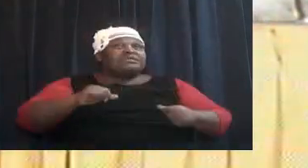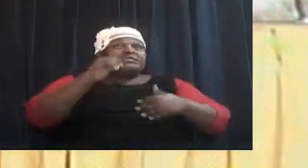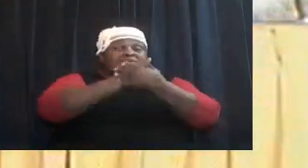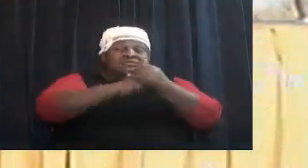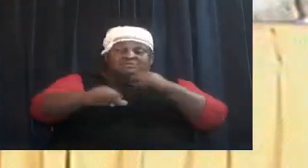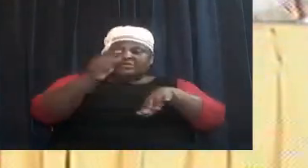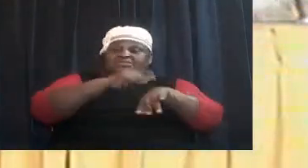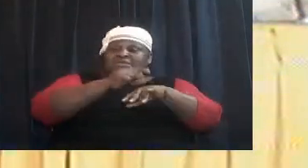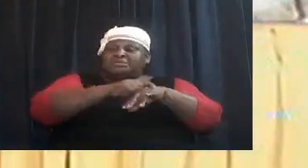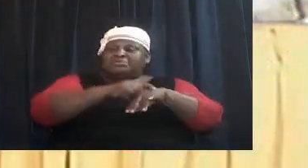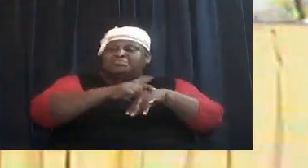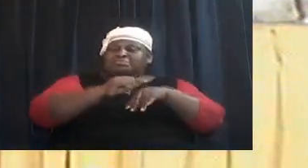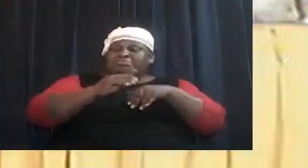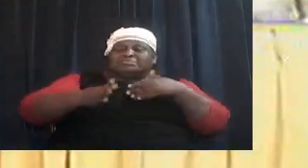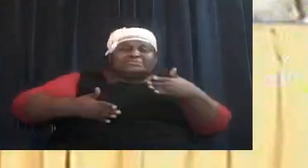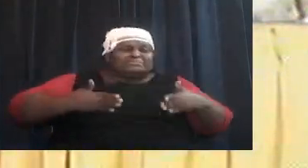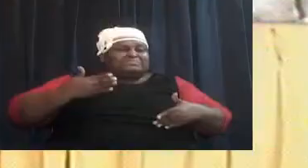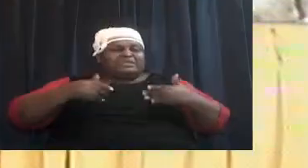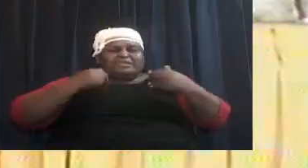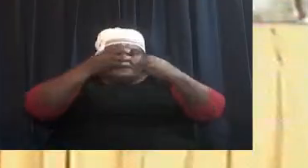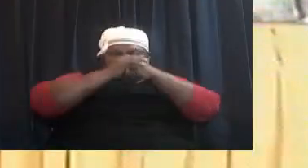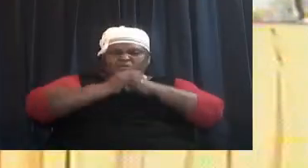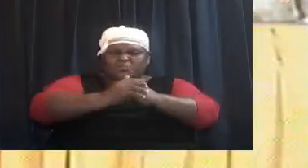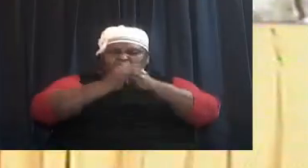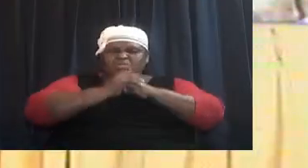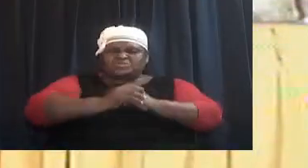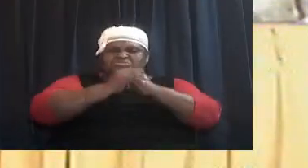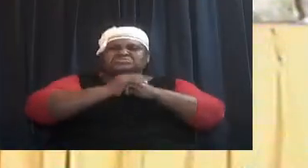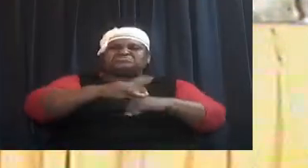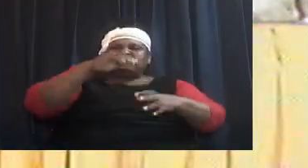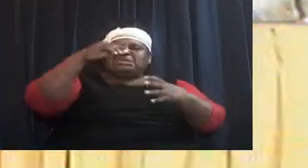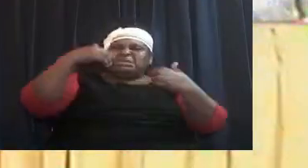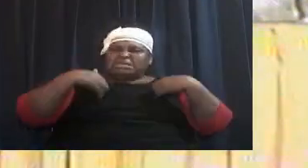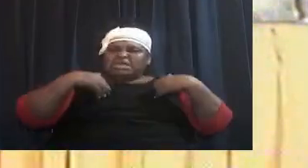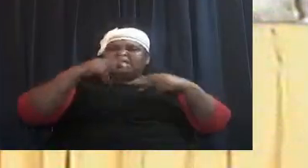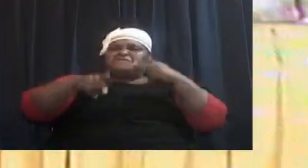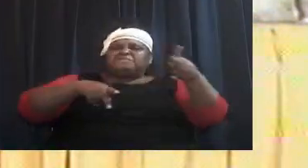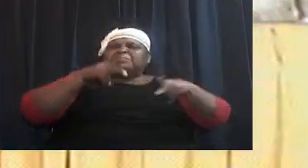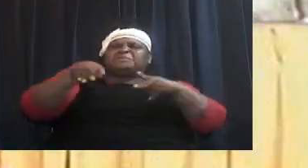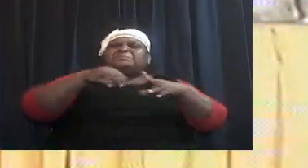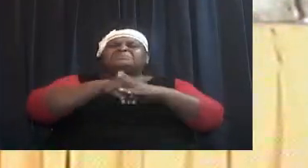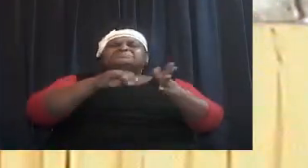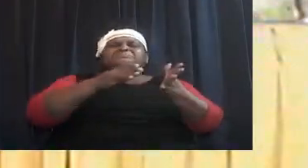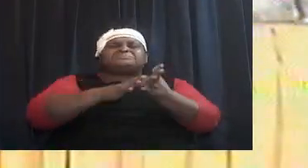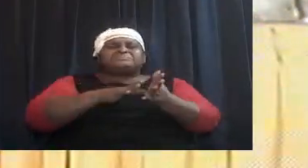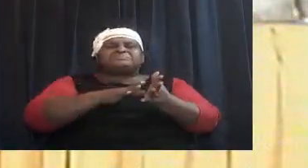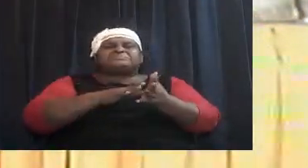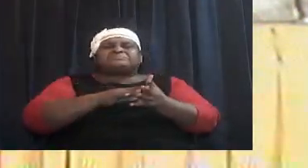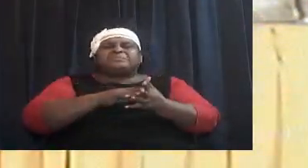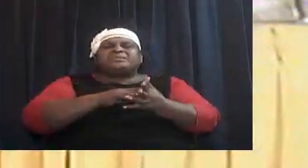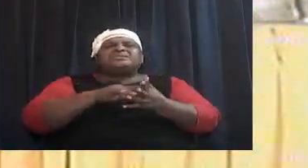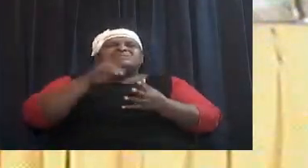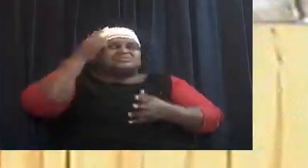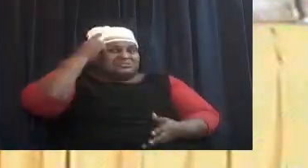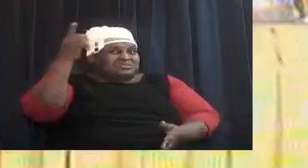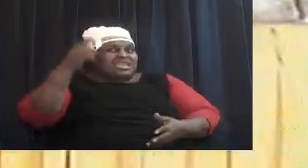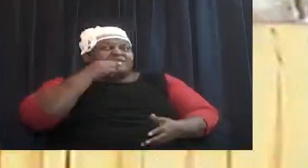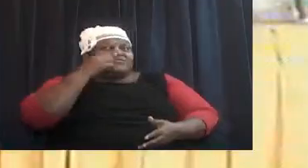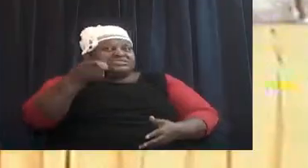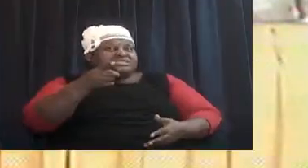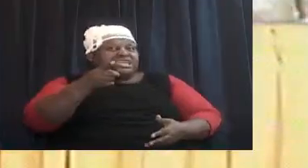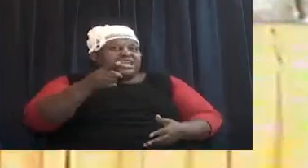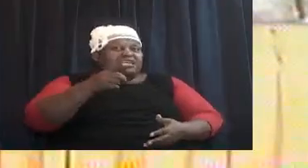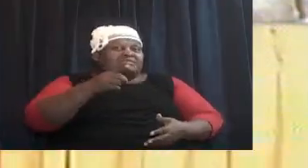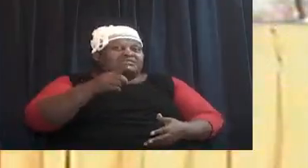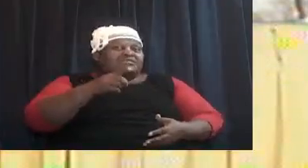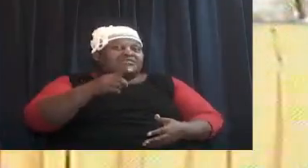motivation for worship have people in it, Pastor. So David said, thou anointest